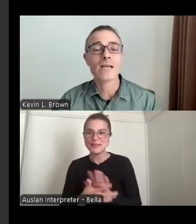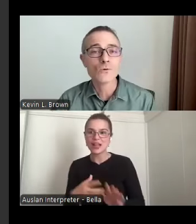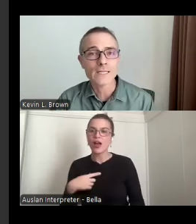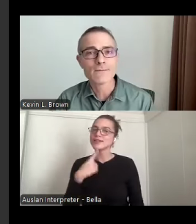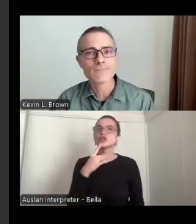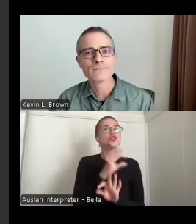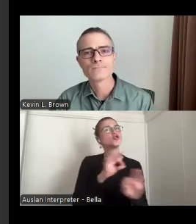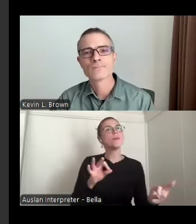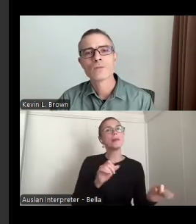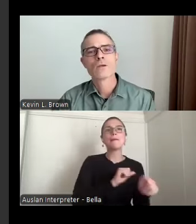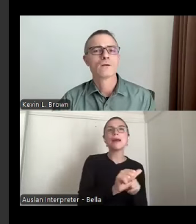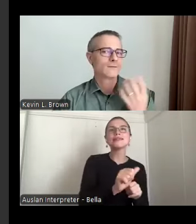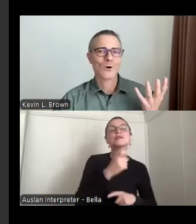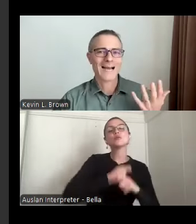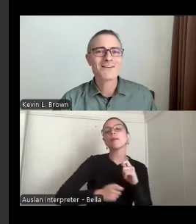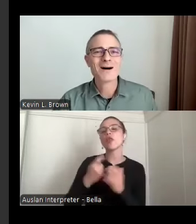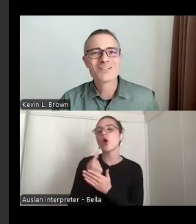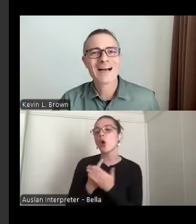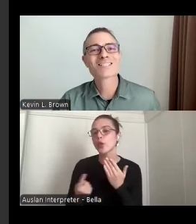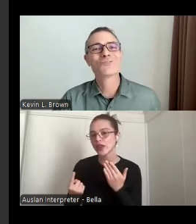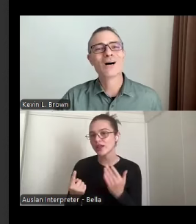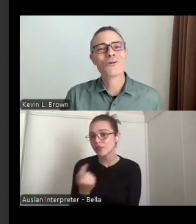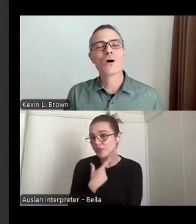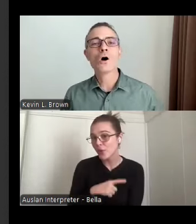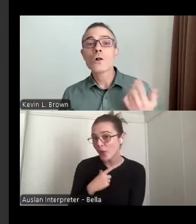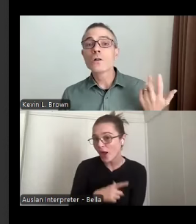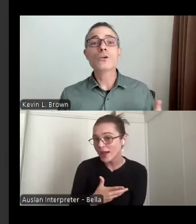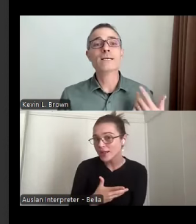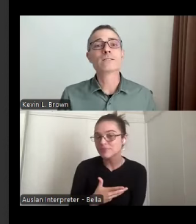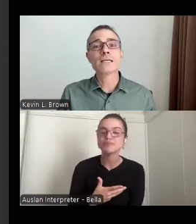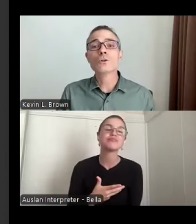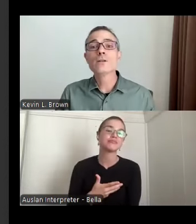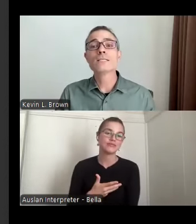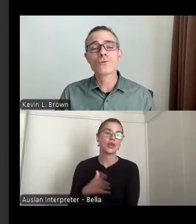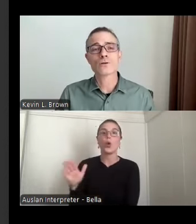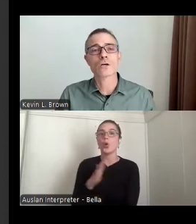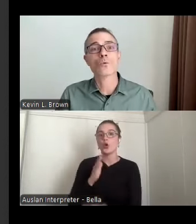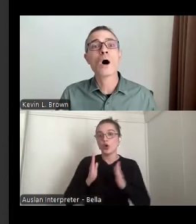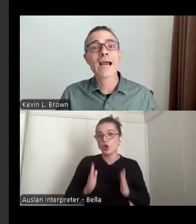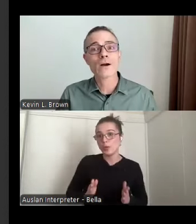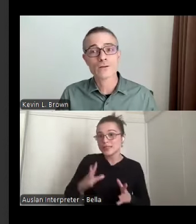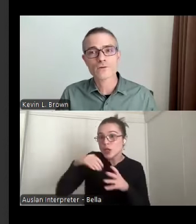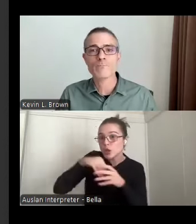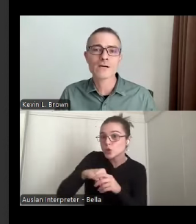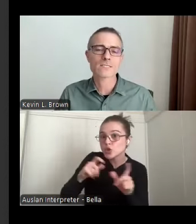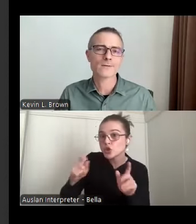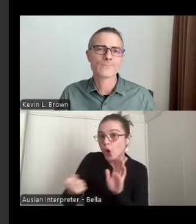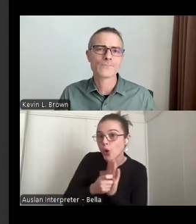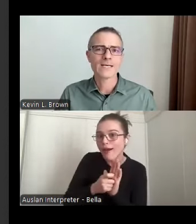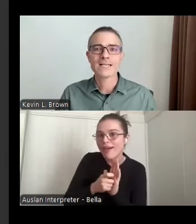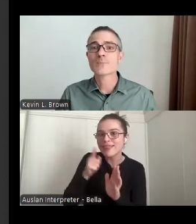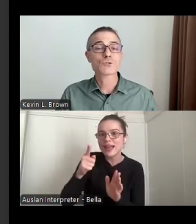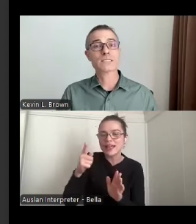be the only. Why, might you ask? Well, all humans, including donors, are wired for